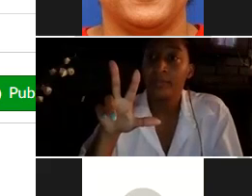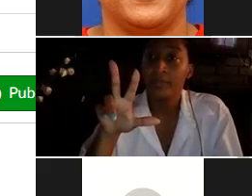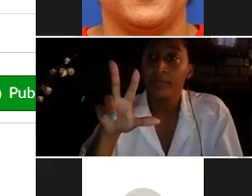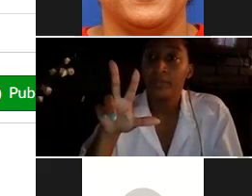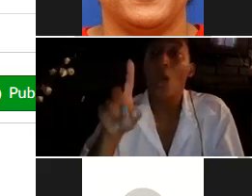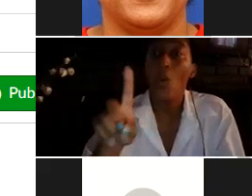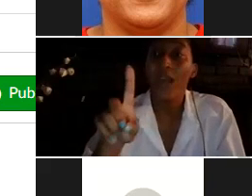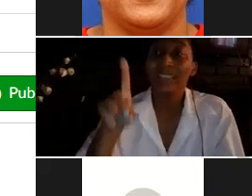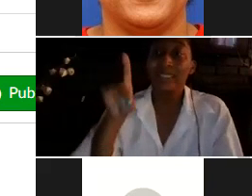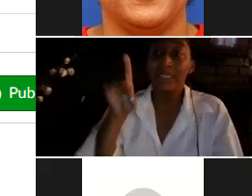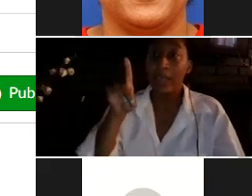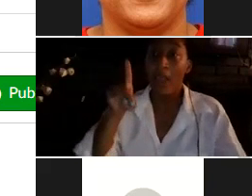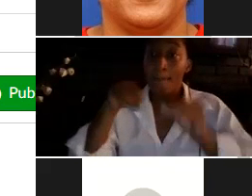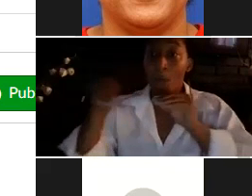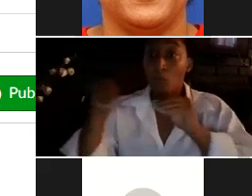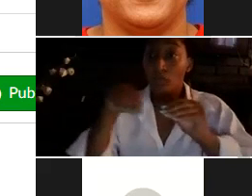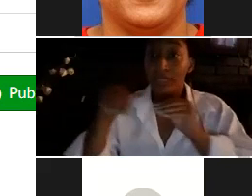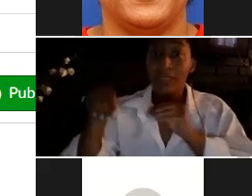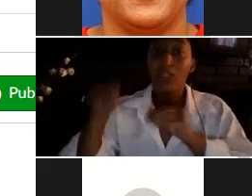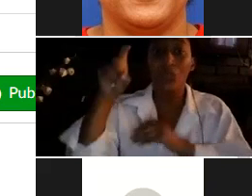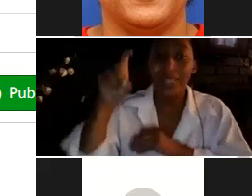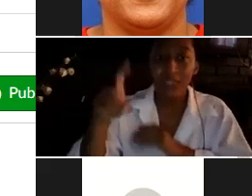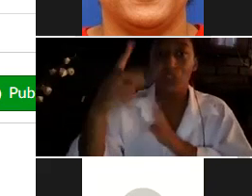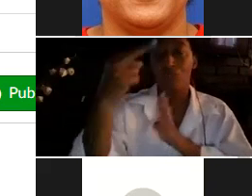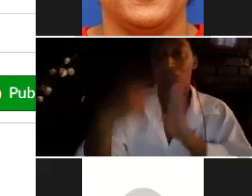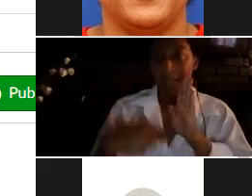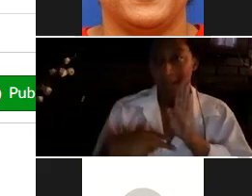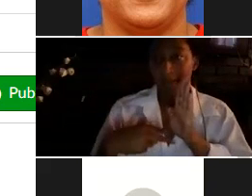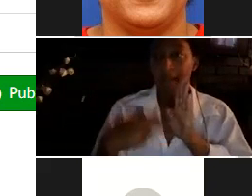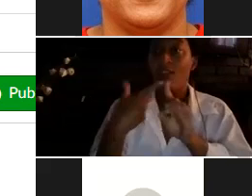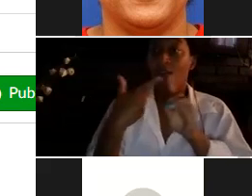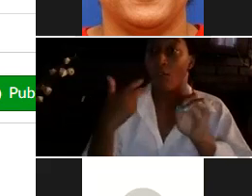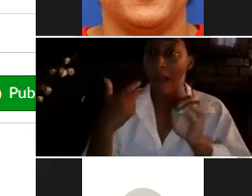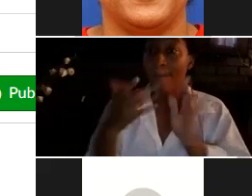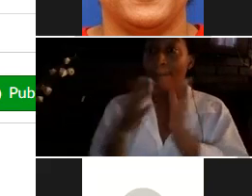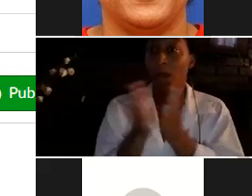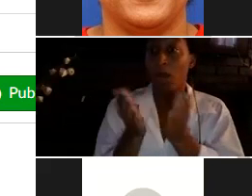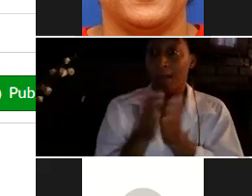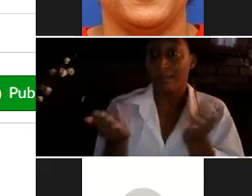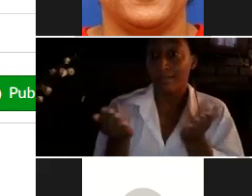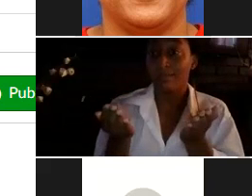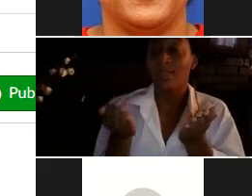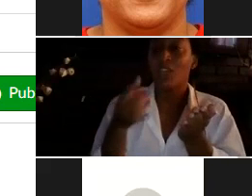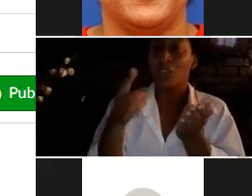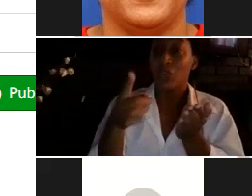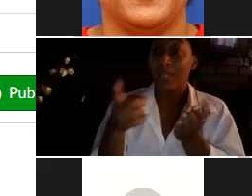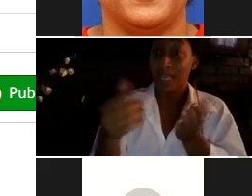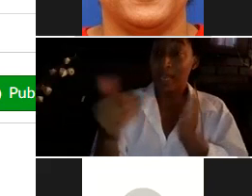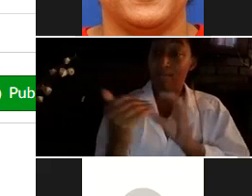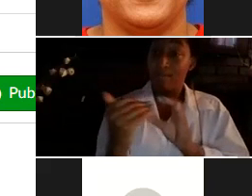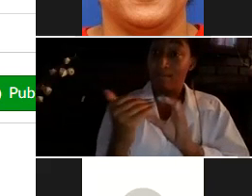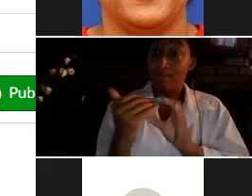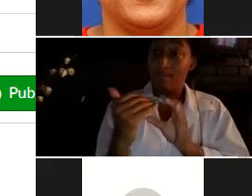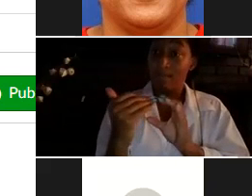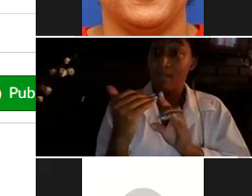to me with your questions if you have them, or bring up your questions in the class question forum, or even you could say,